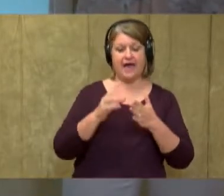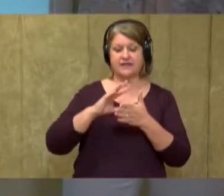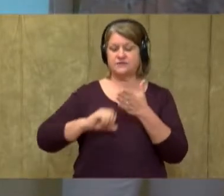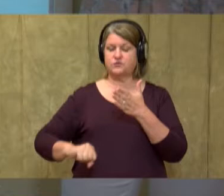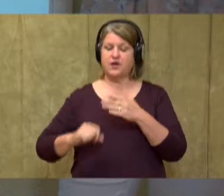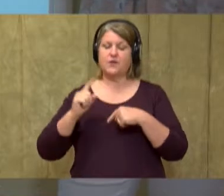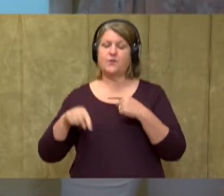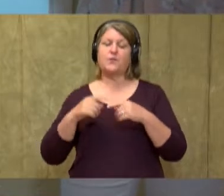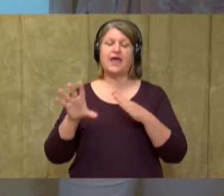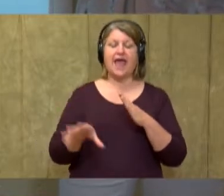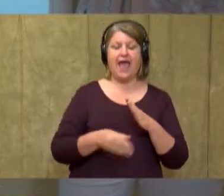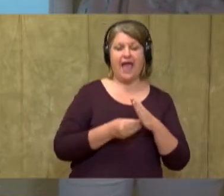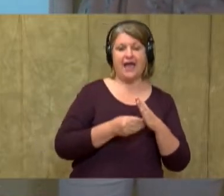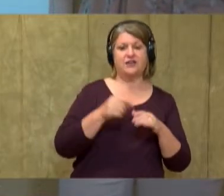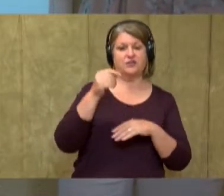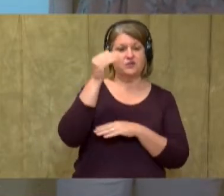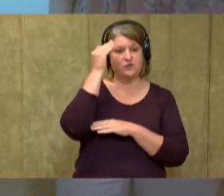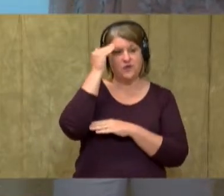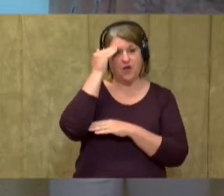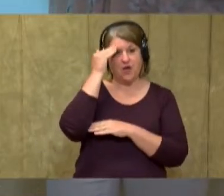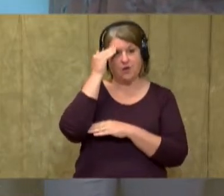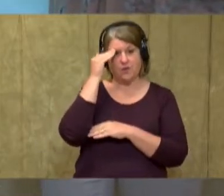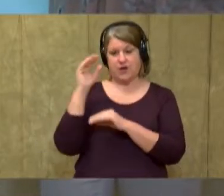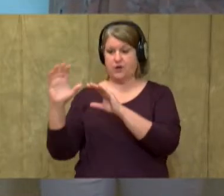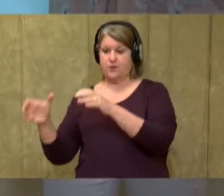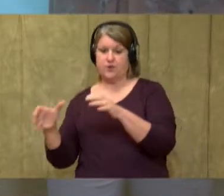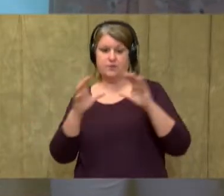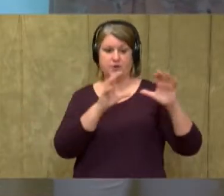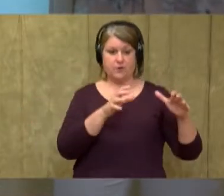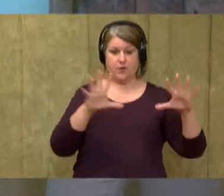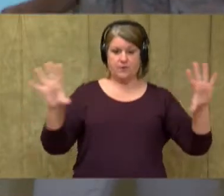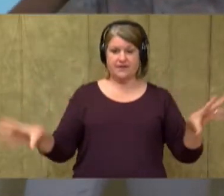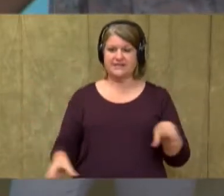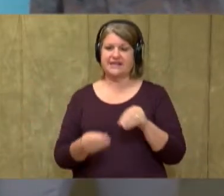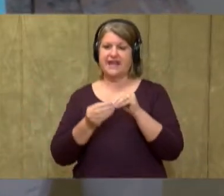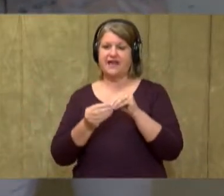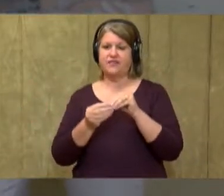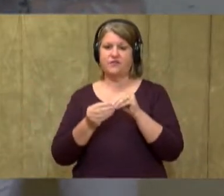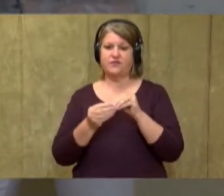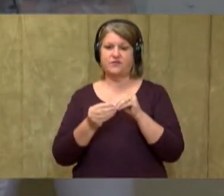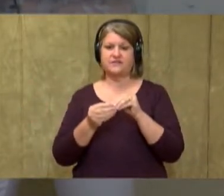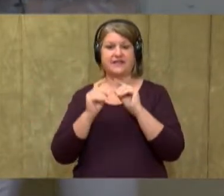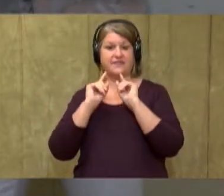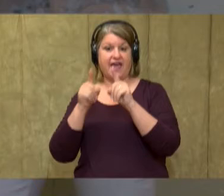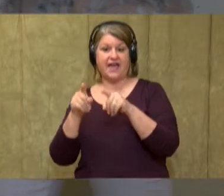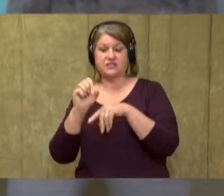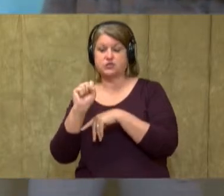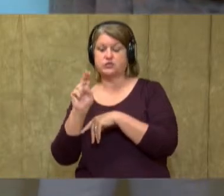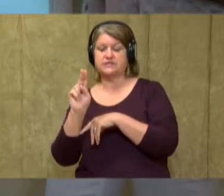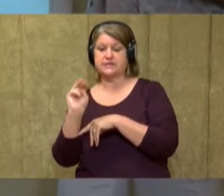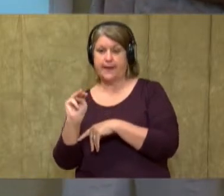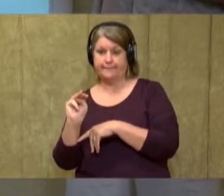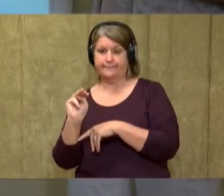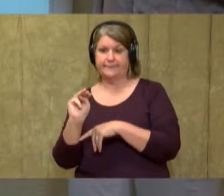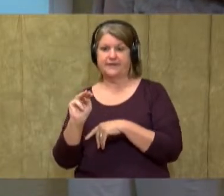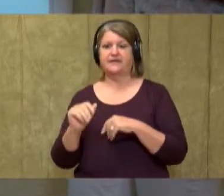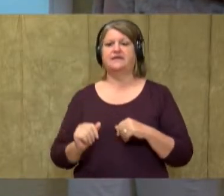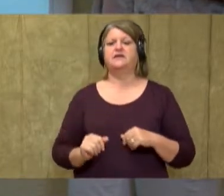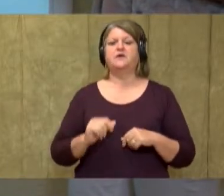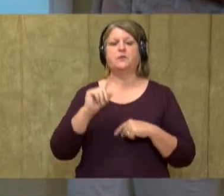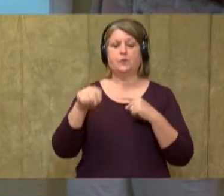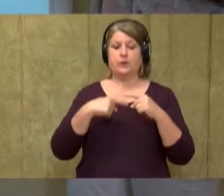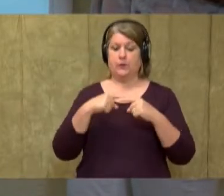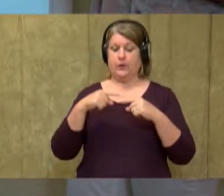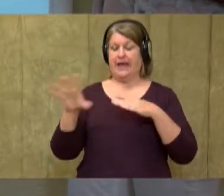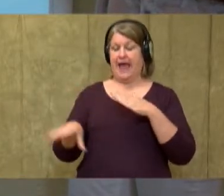you already know we're pulling two groups together for a larger sum. Remember, when we add, we use this symbol